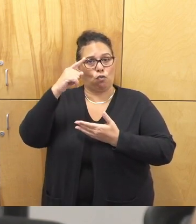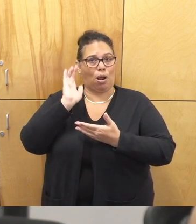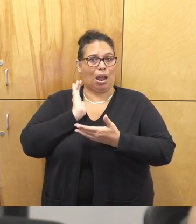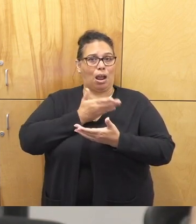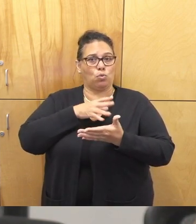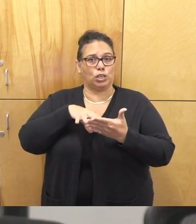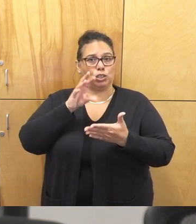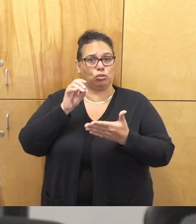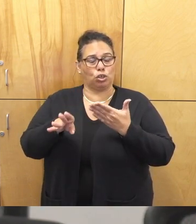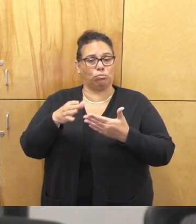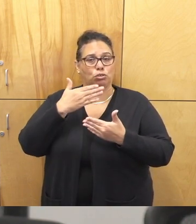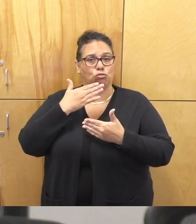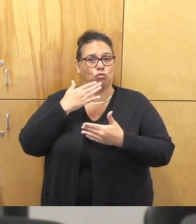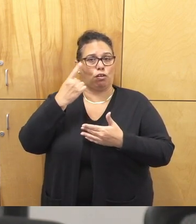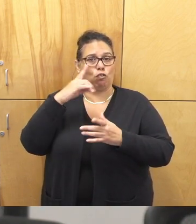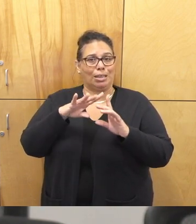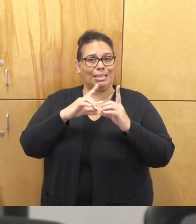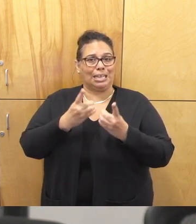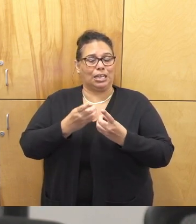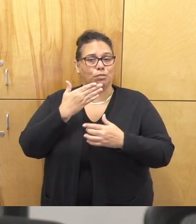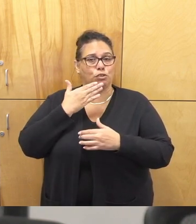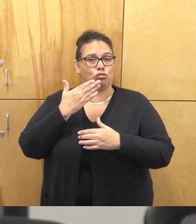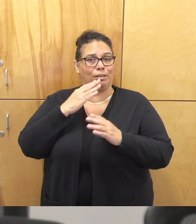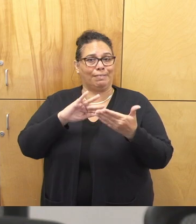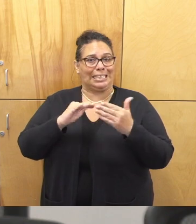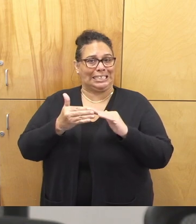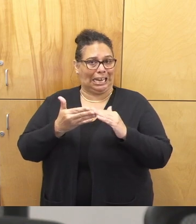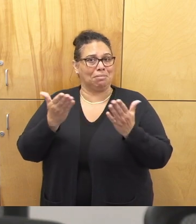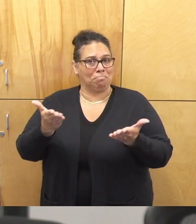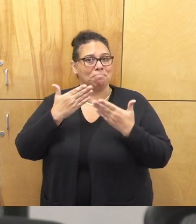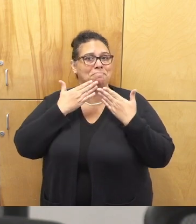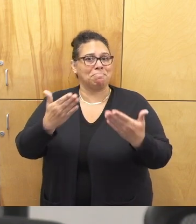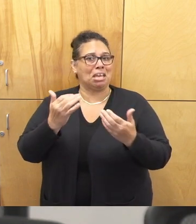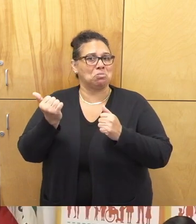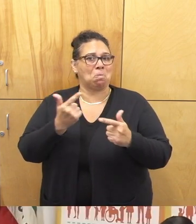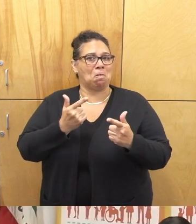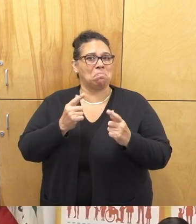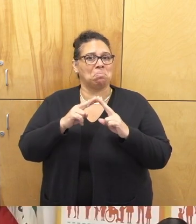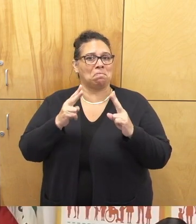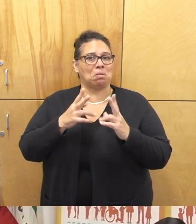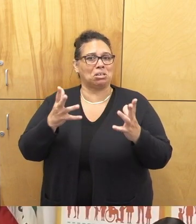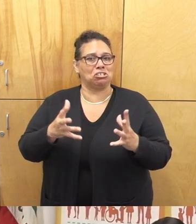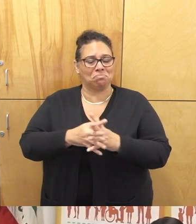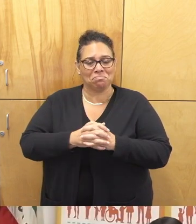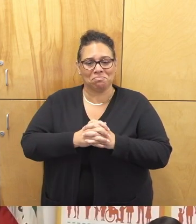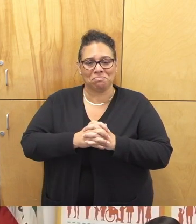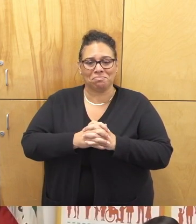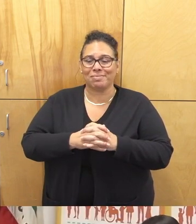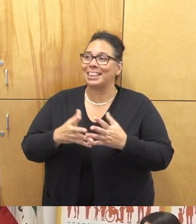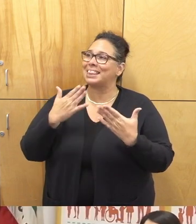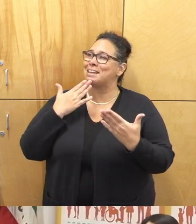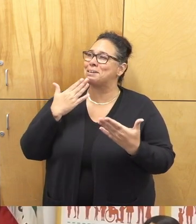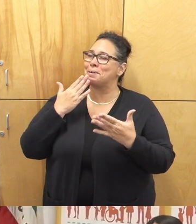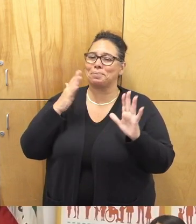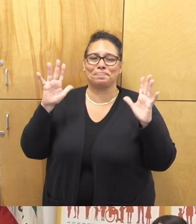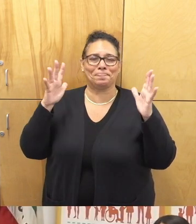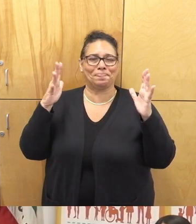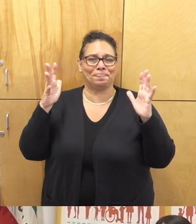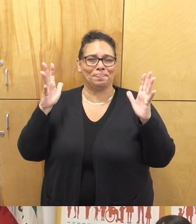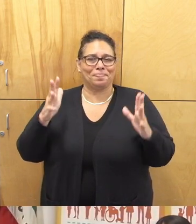students, it would be good for the district, and it would be good for the city. Thank you all very much. Thank you.